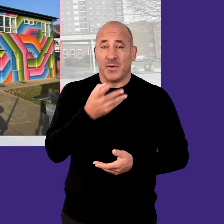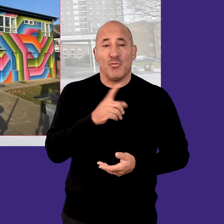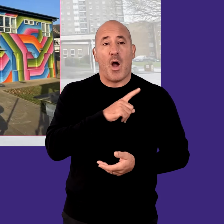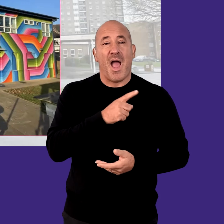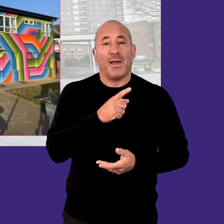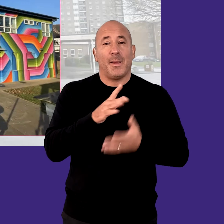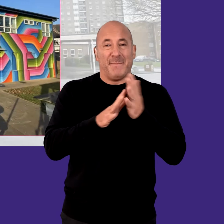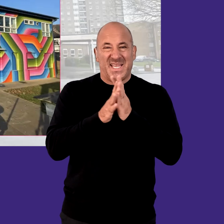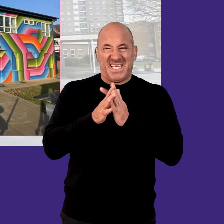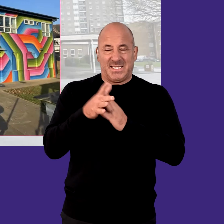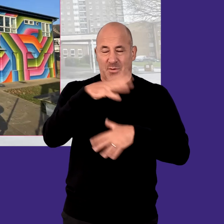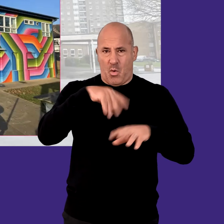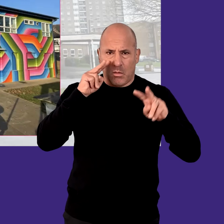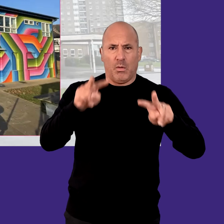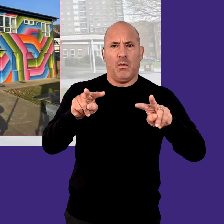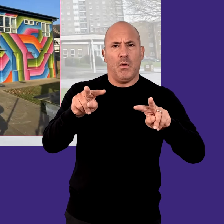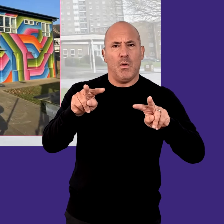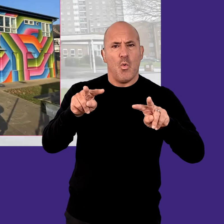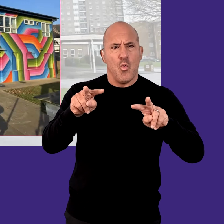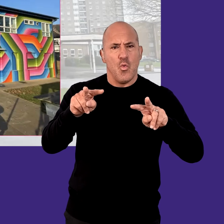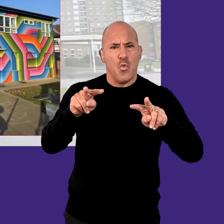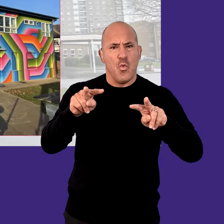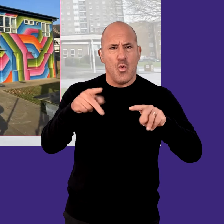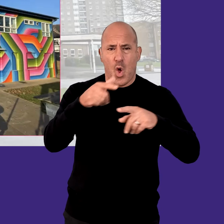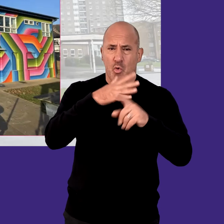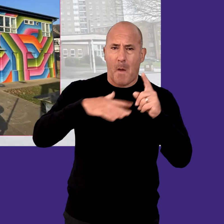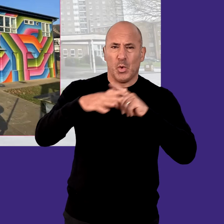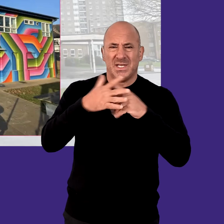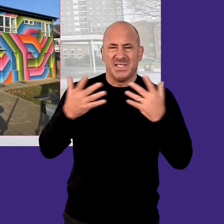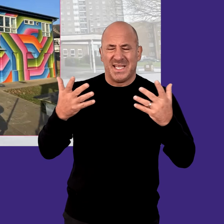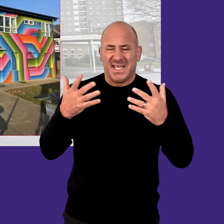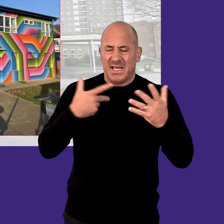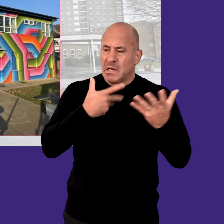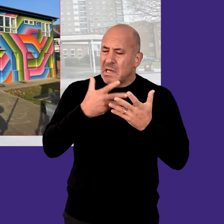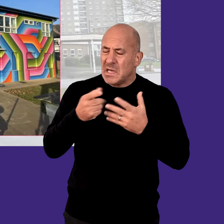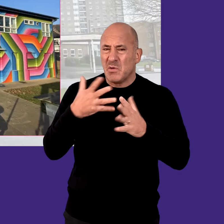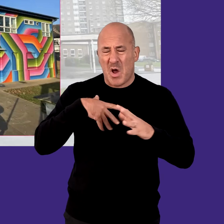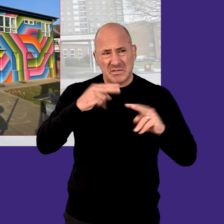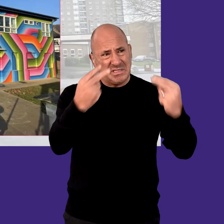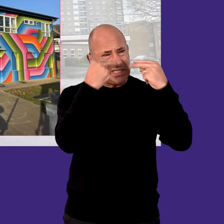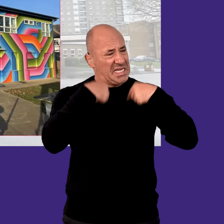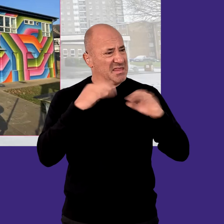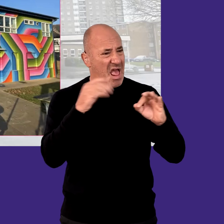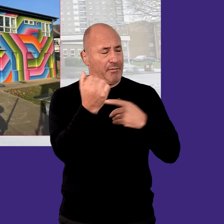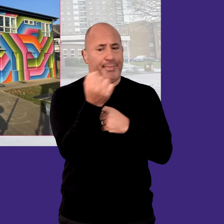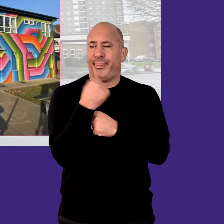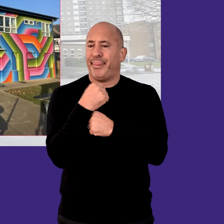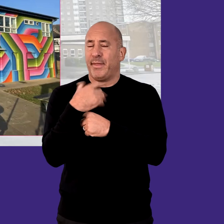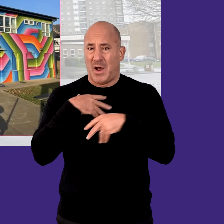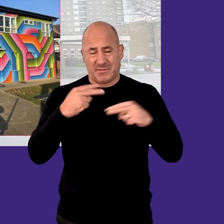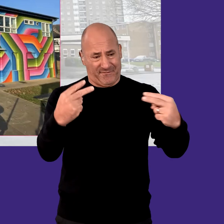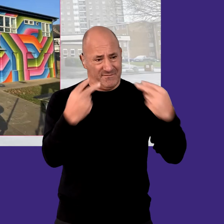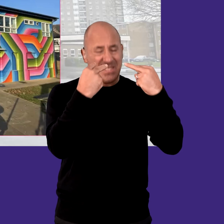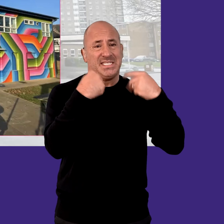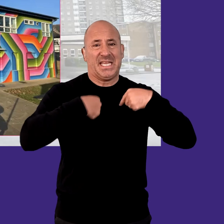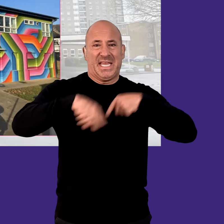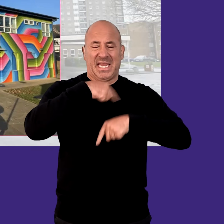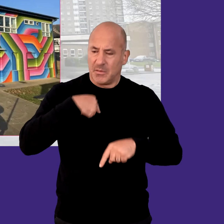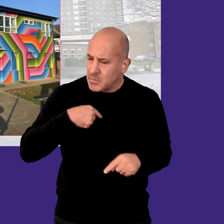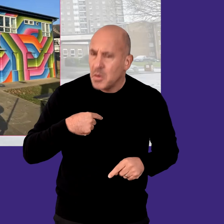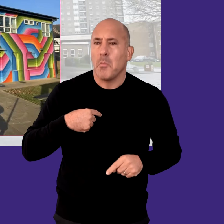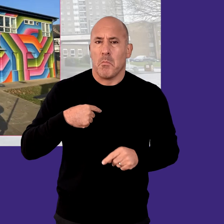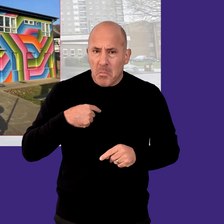that is beautiful, that enables them to be seen, because that was a lot of the conversations we were having with the community was